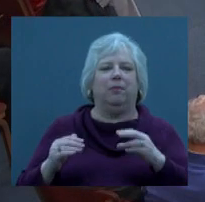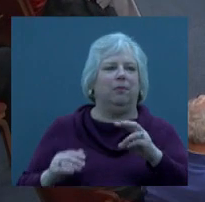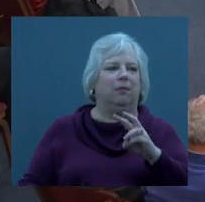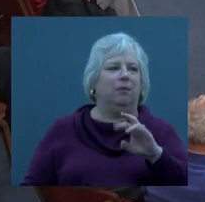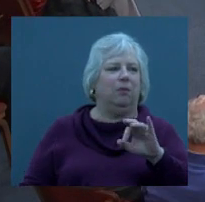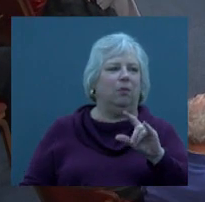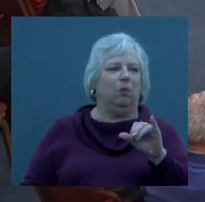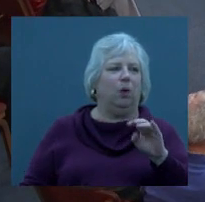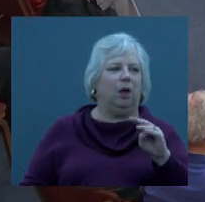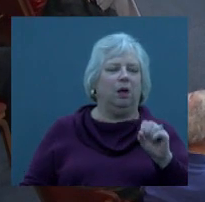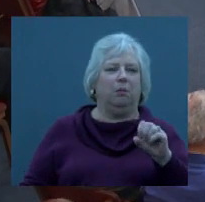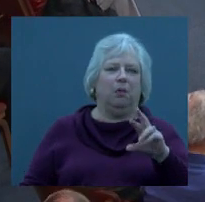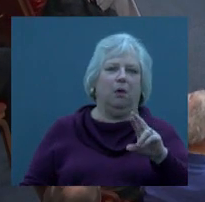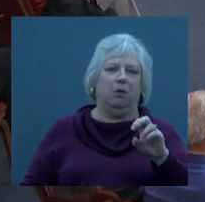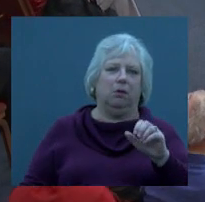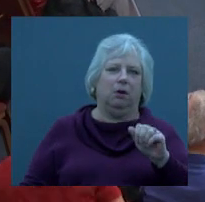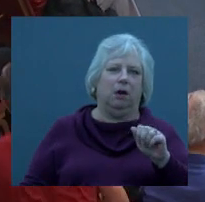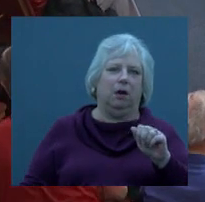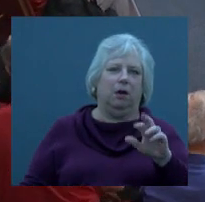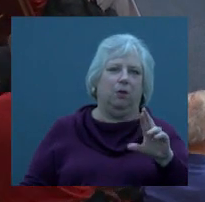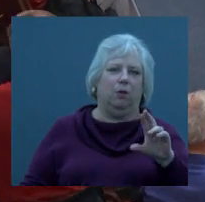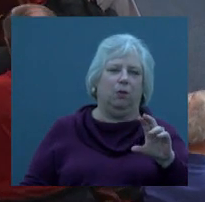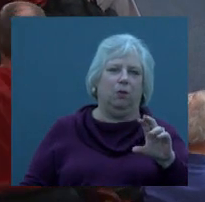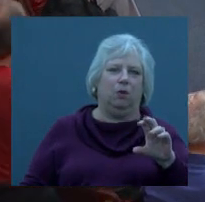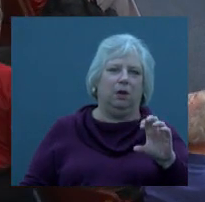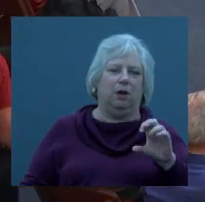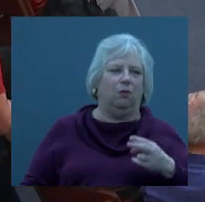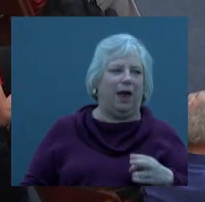William Roush?